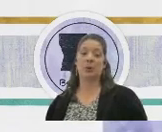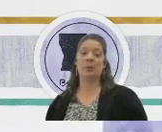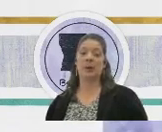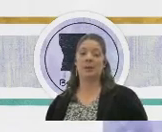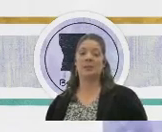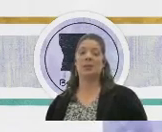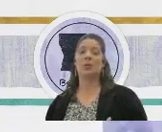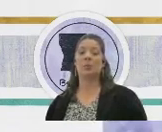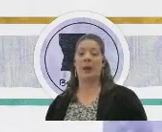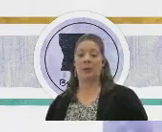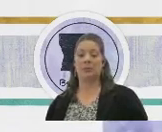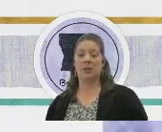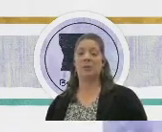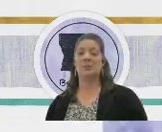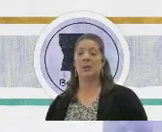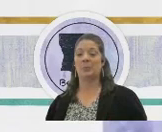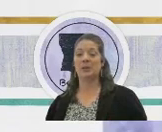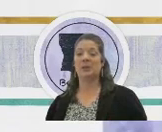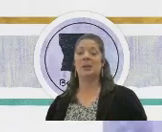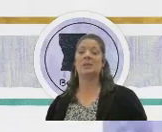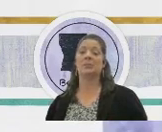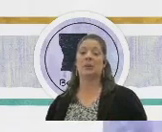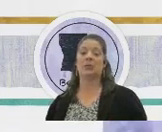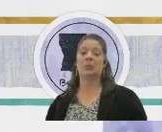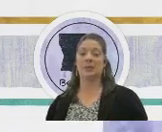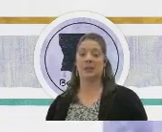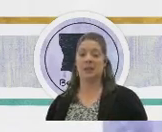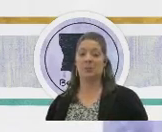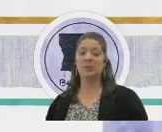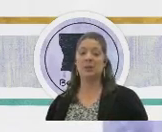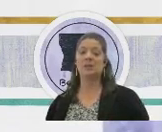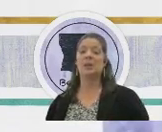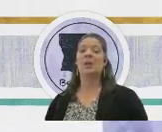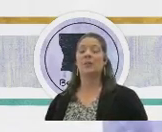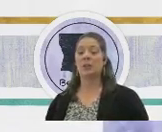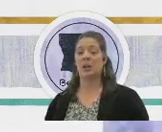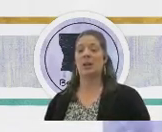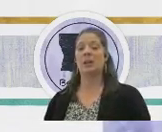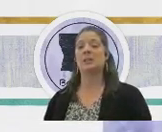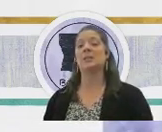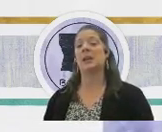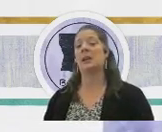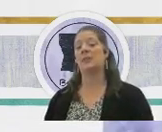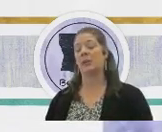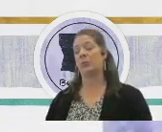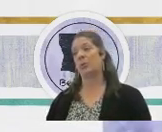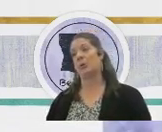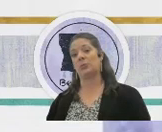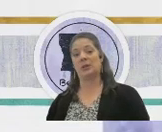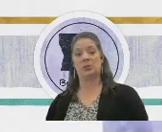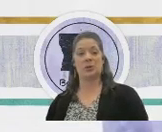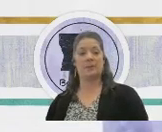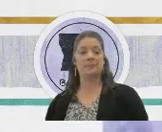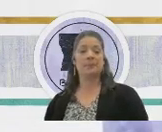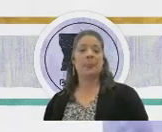a fingerprint-based criminal background check must be completed and submitted through Louisiana State Police for a check against the state and federal